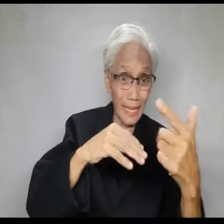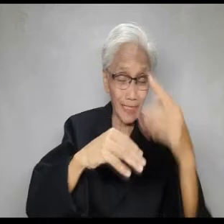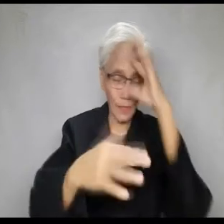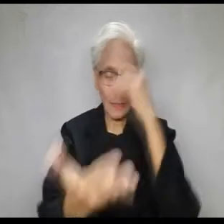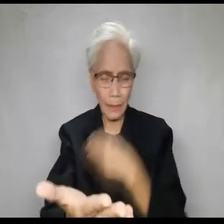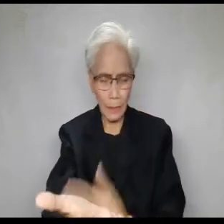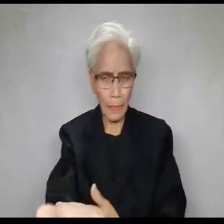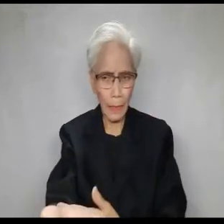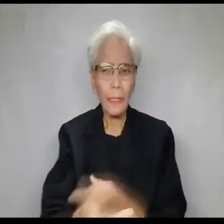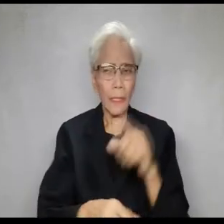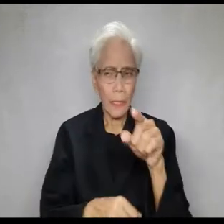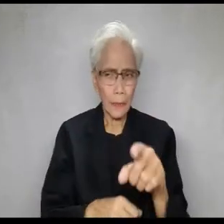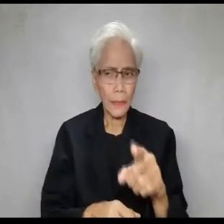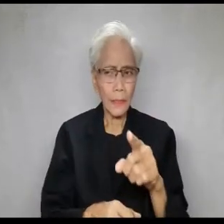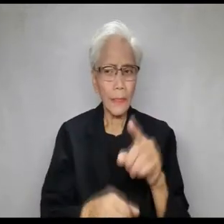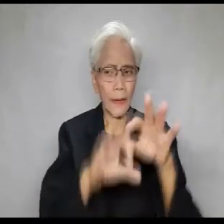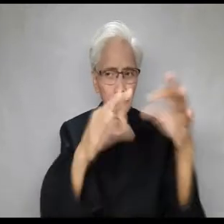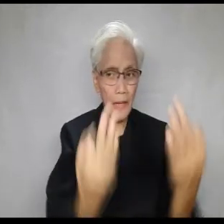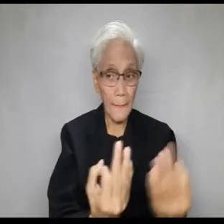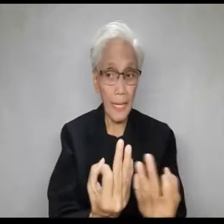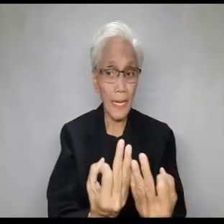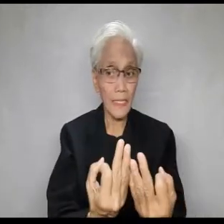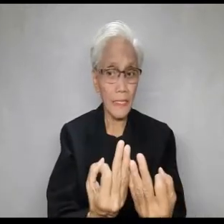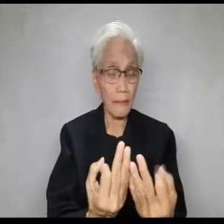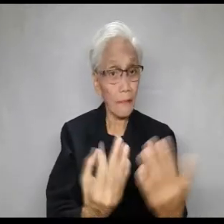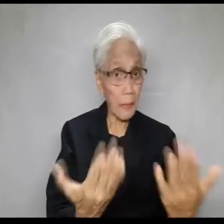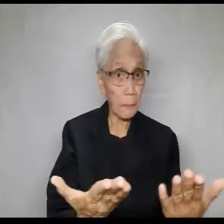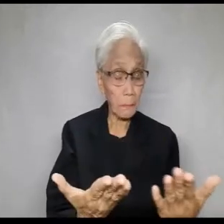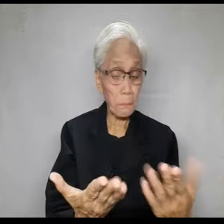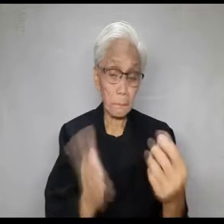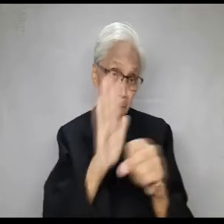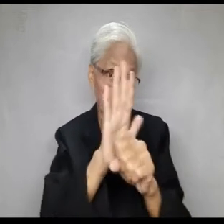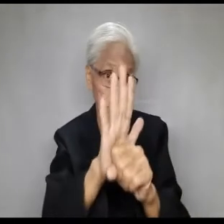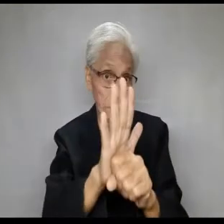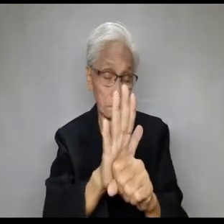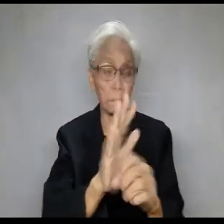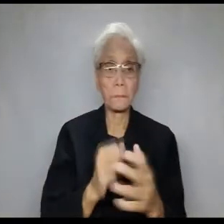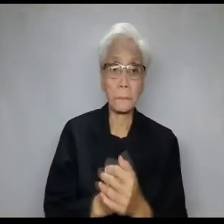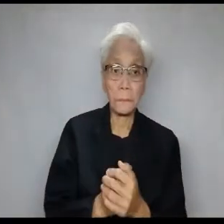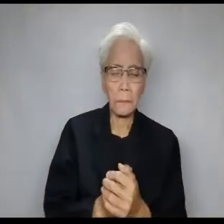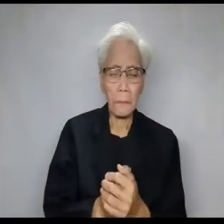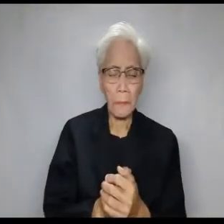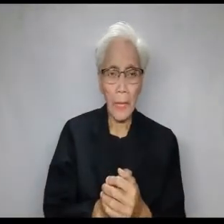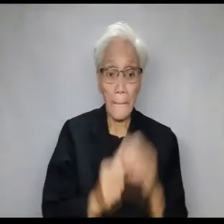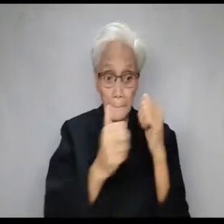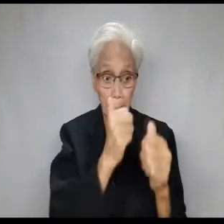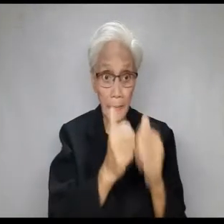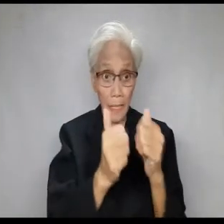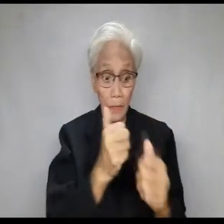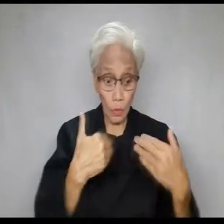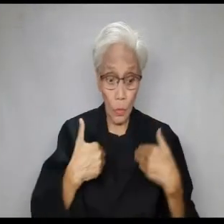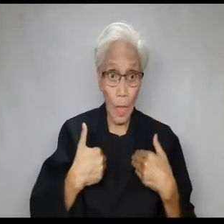finger. It was undoubtedly the family's signet ring. To possess it was to